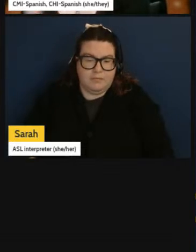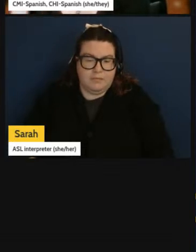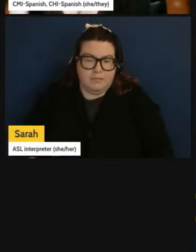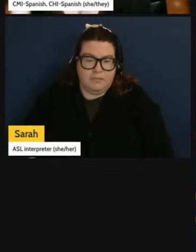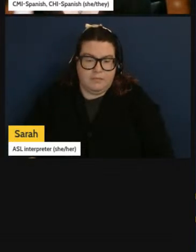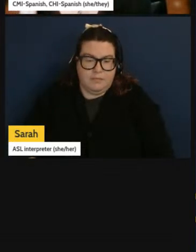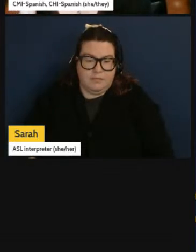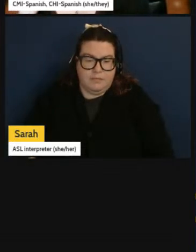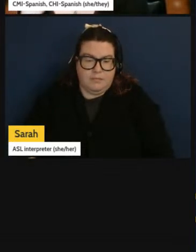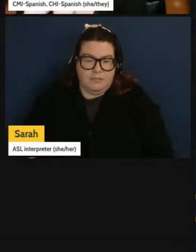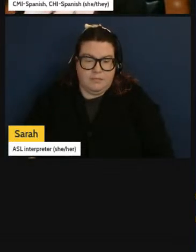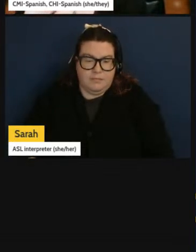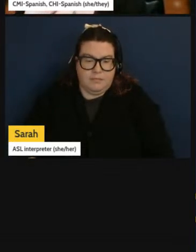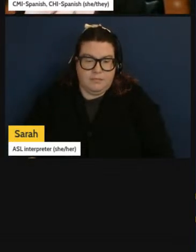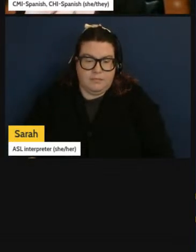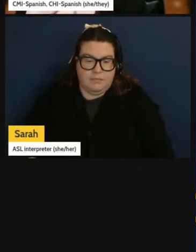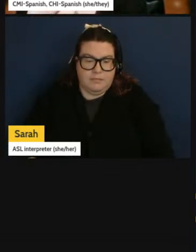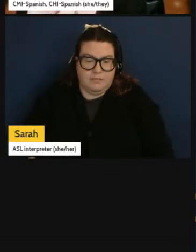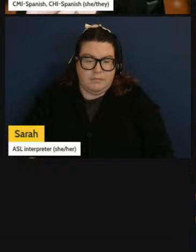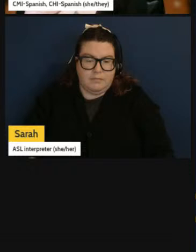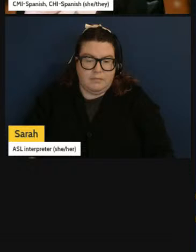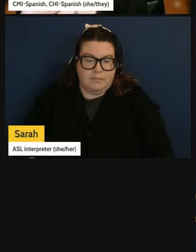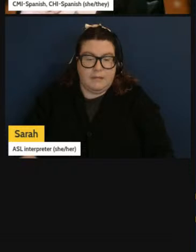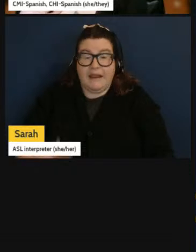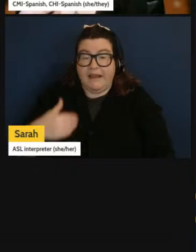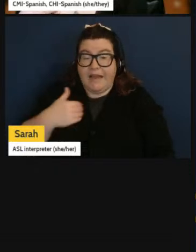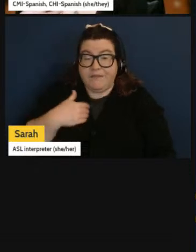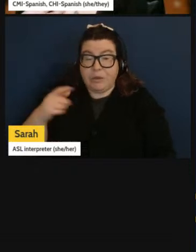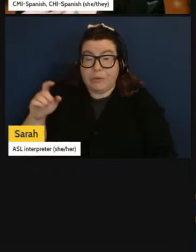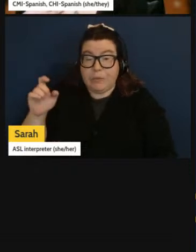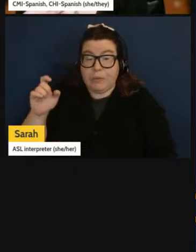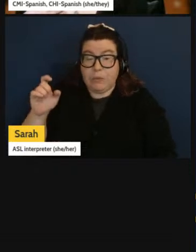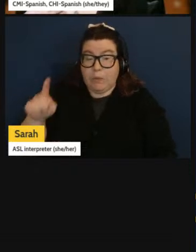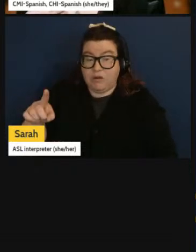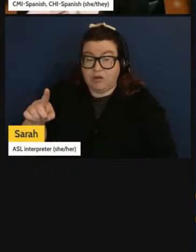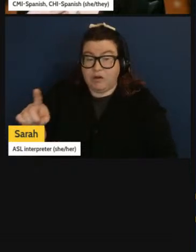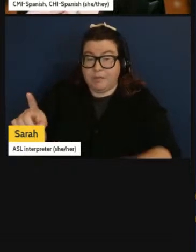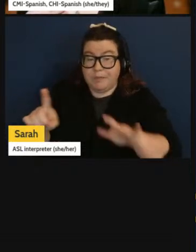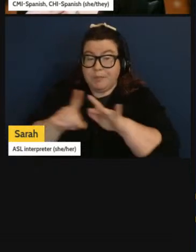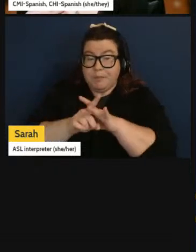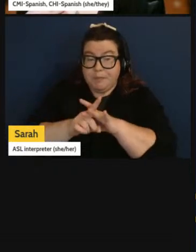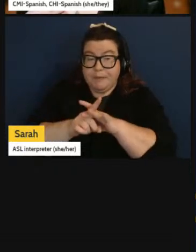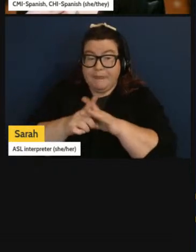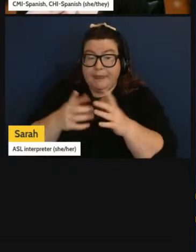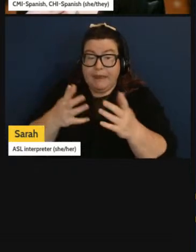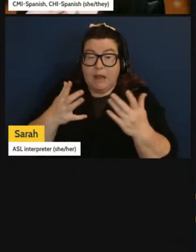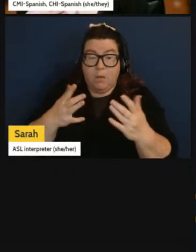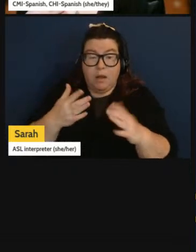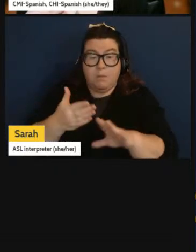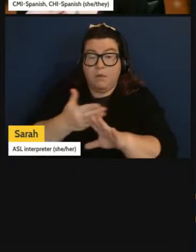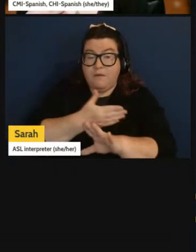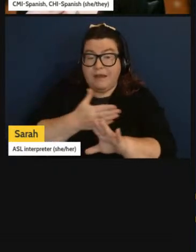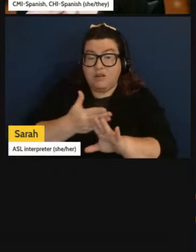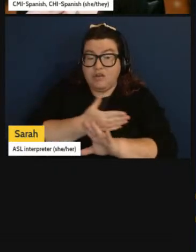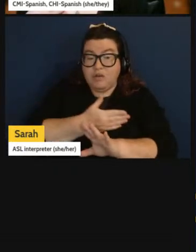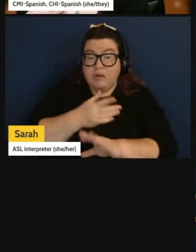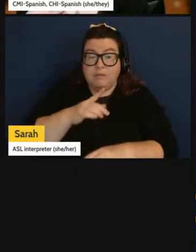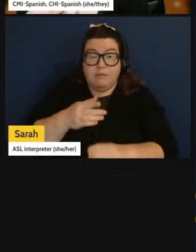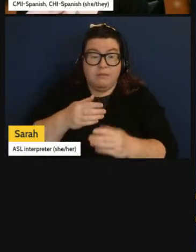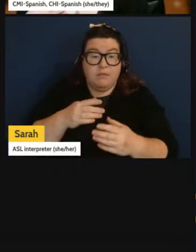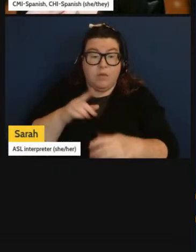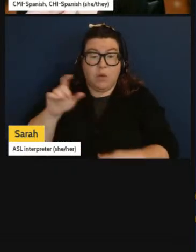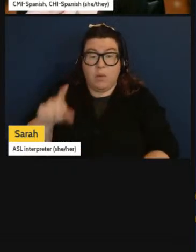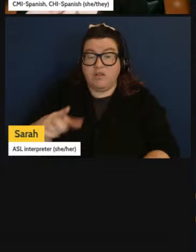Okay. I have here a question, and I just want to preface ahead of this question that it